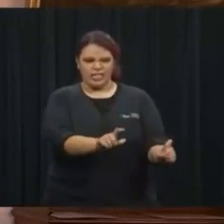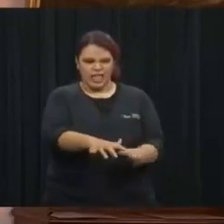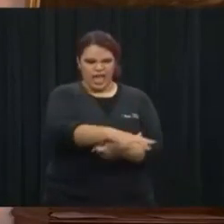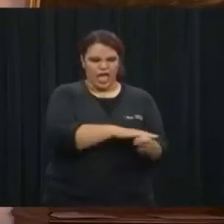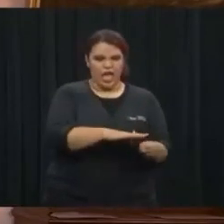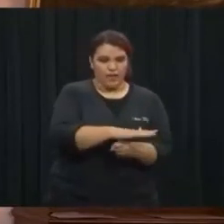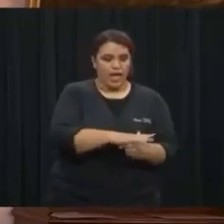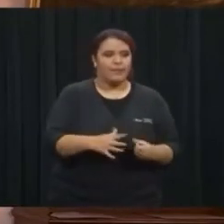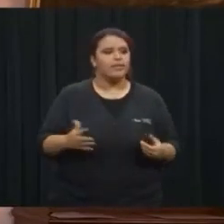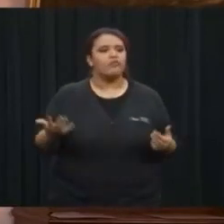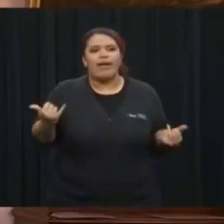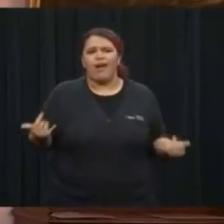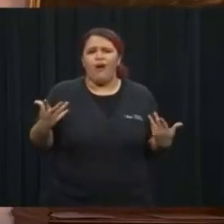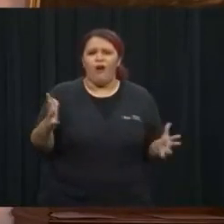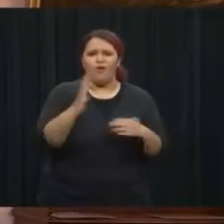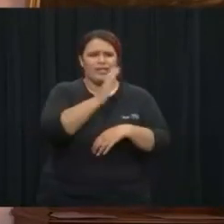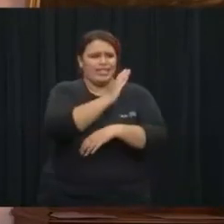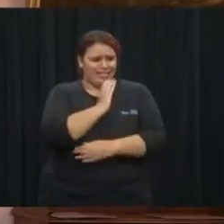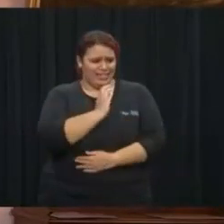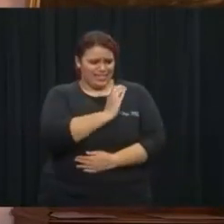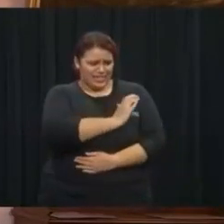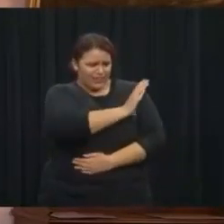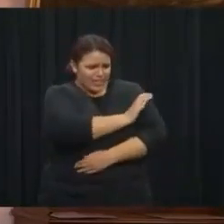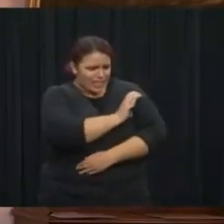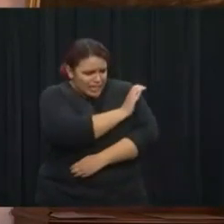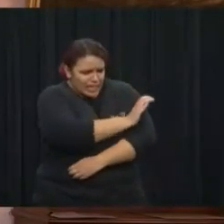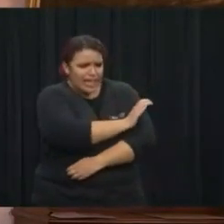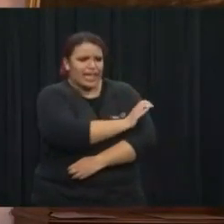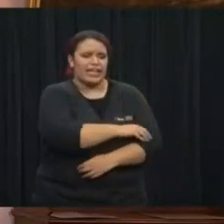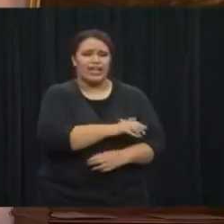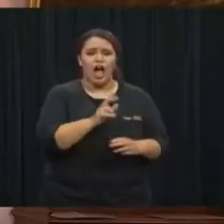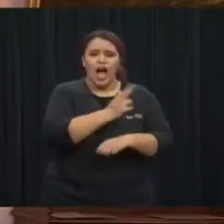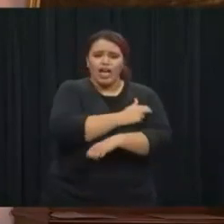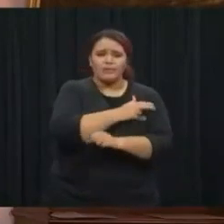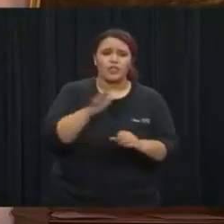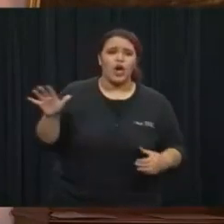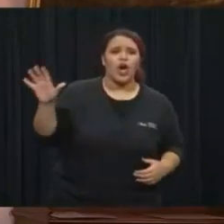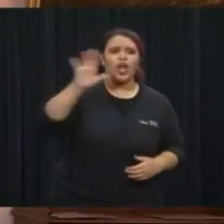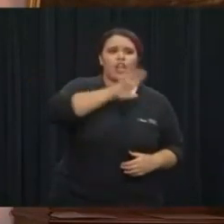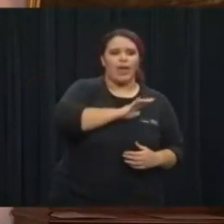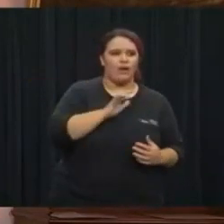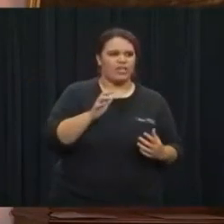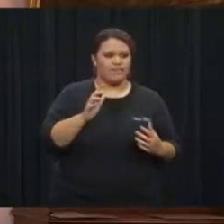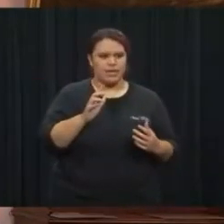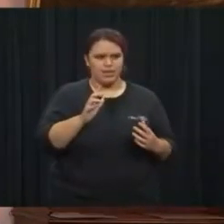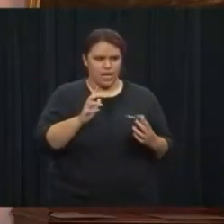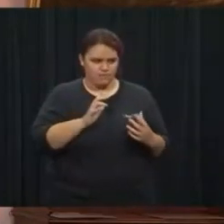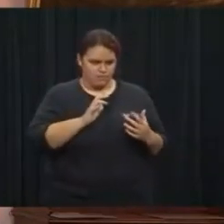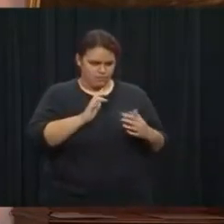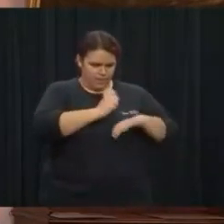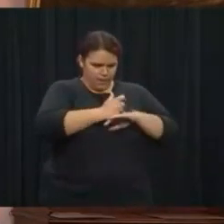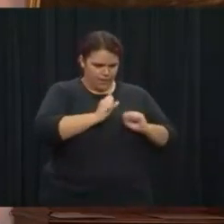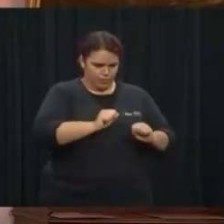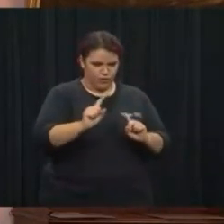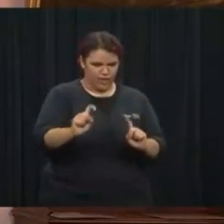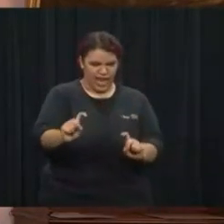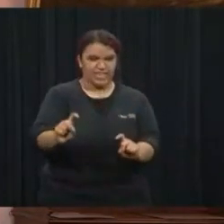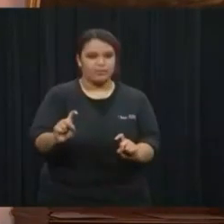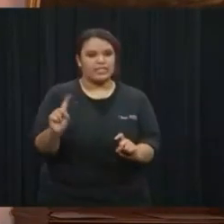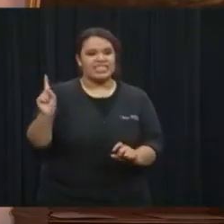early epi curves and modeling. We have some great statisticians and modelers that we're usurping from all the best